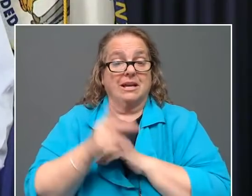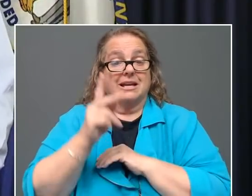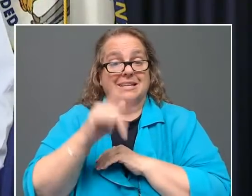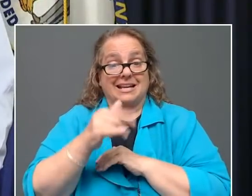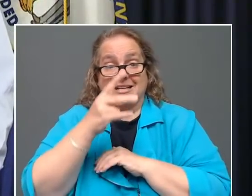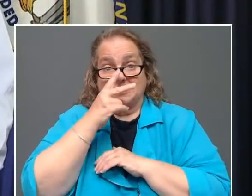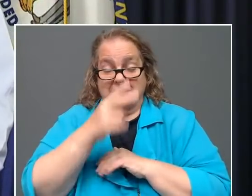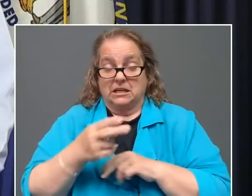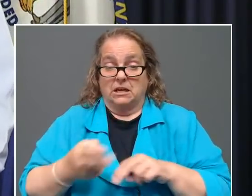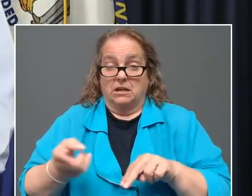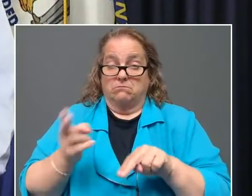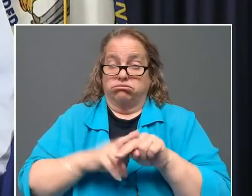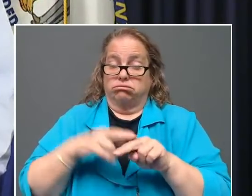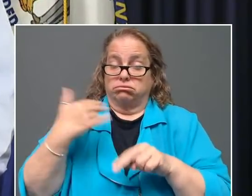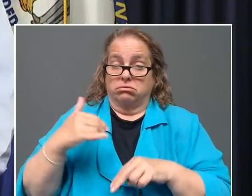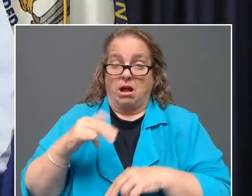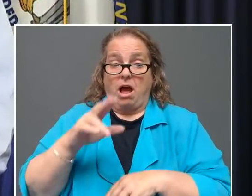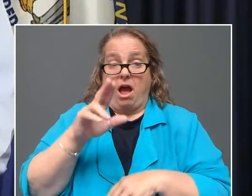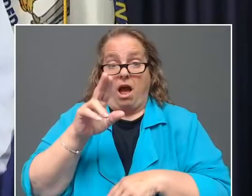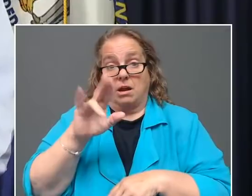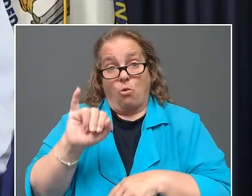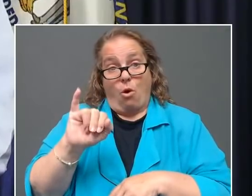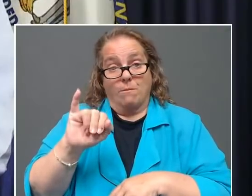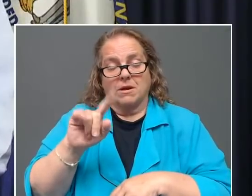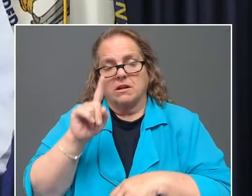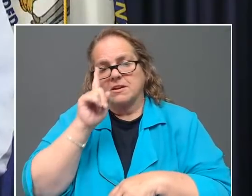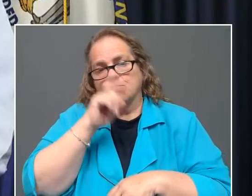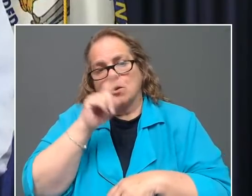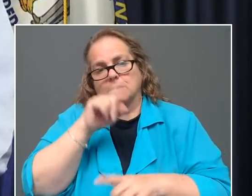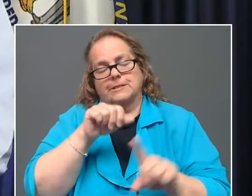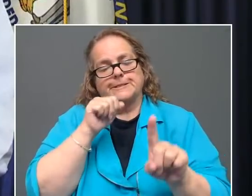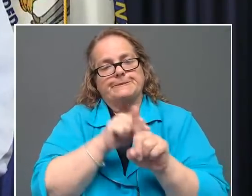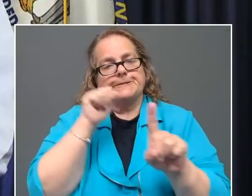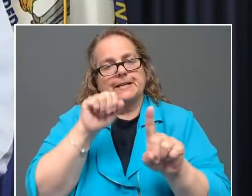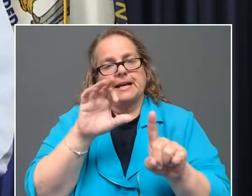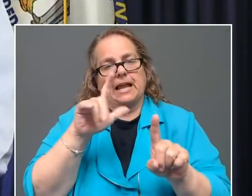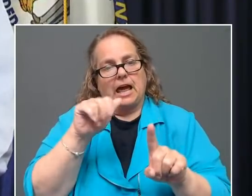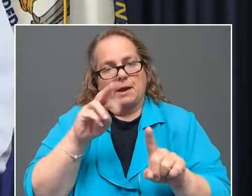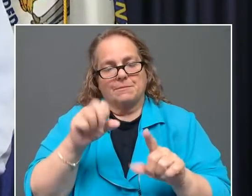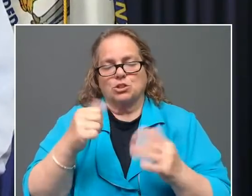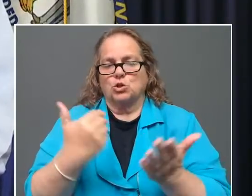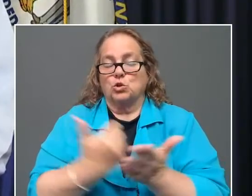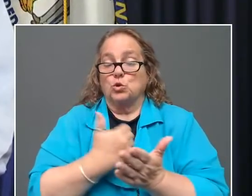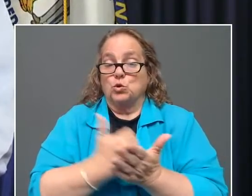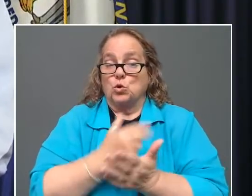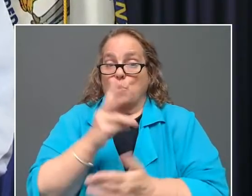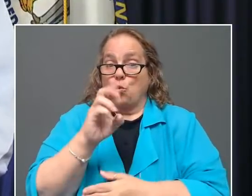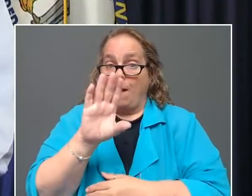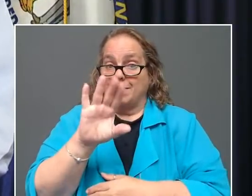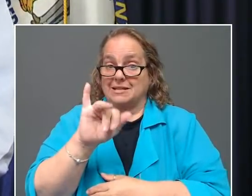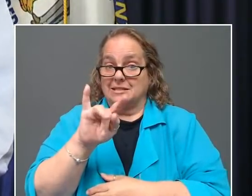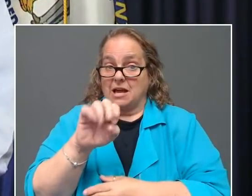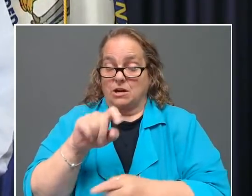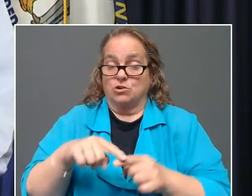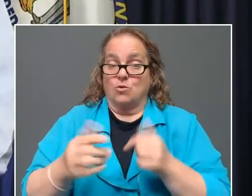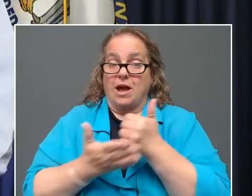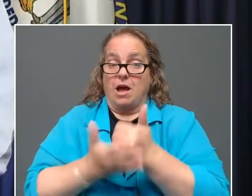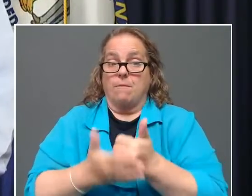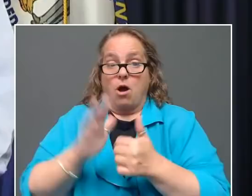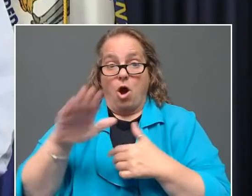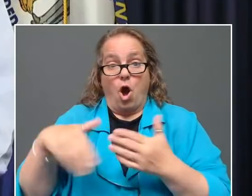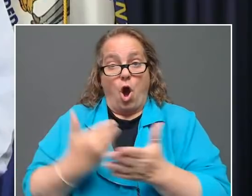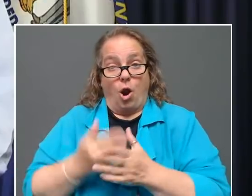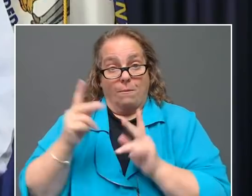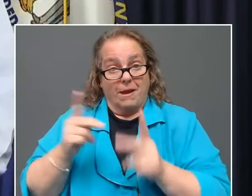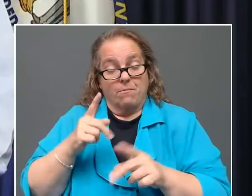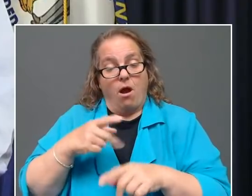claims. Last week, the U.S. Department of Labor launched a new website to help all victims of unemployment identity theft. The agency